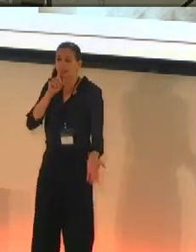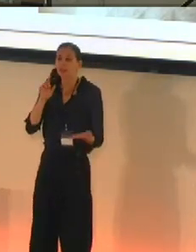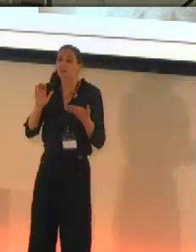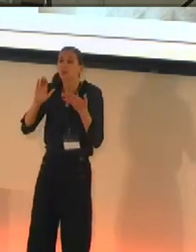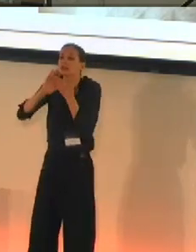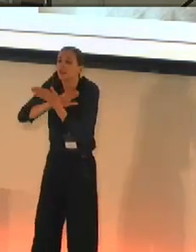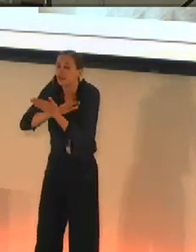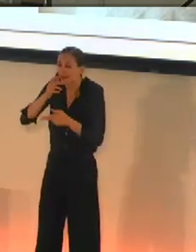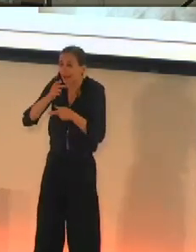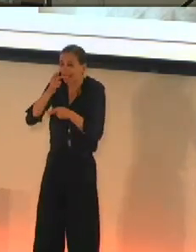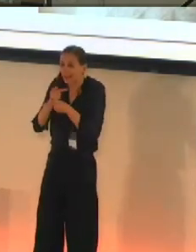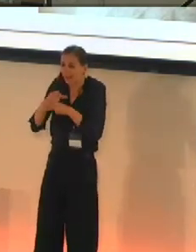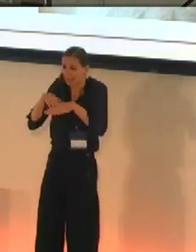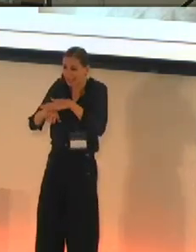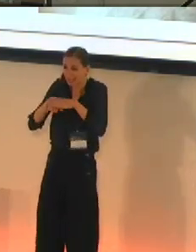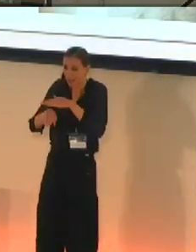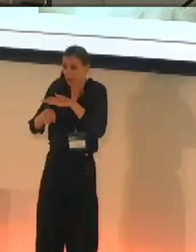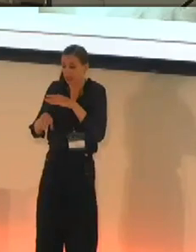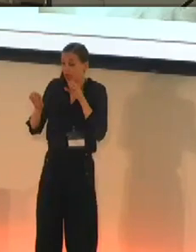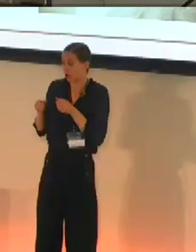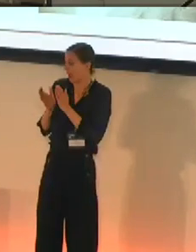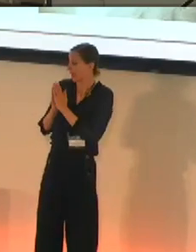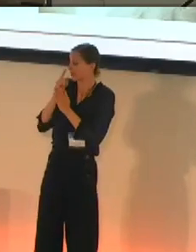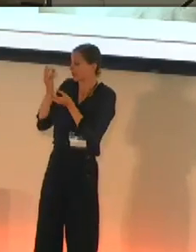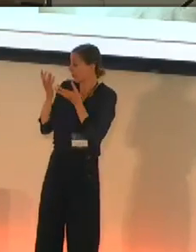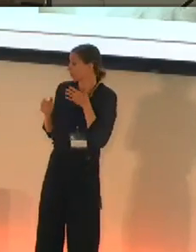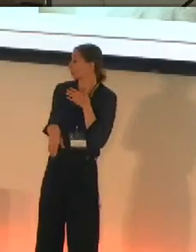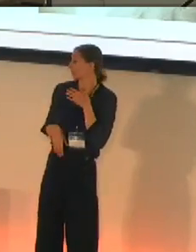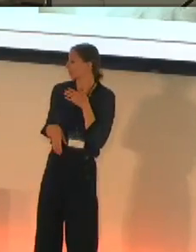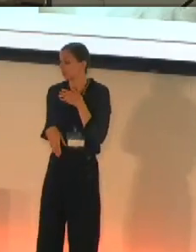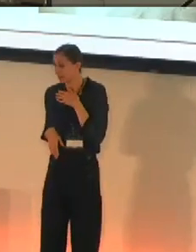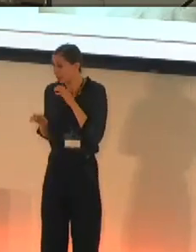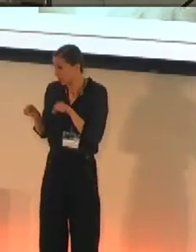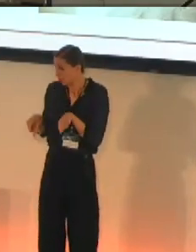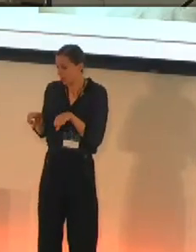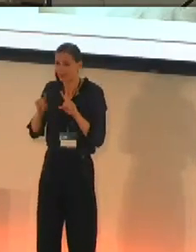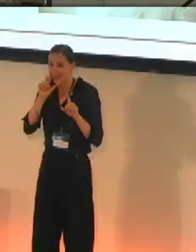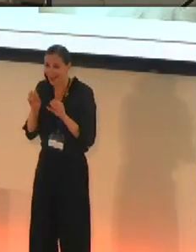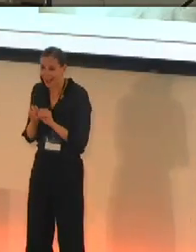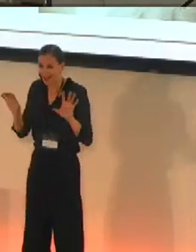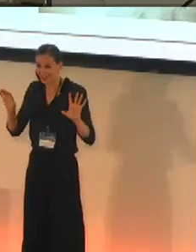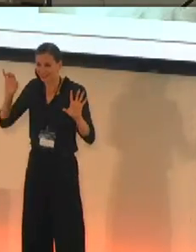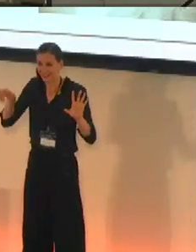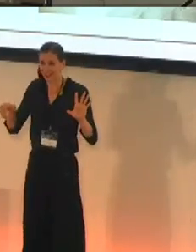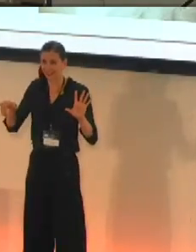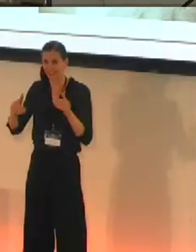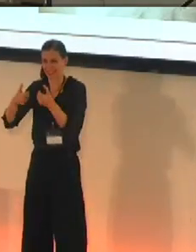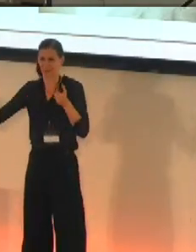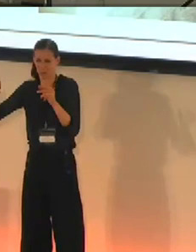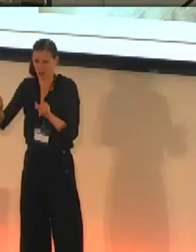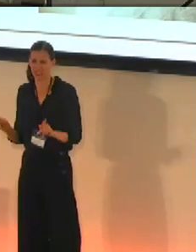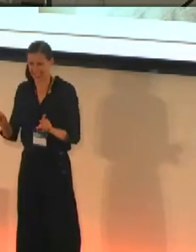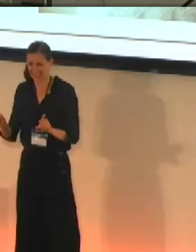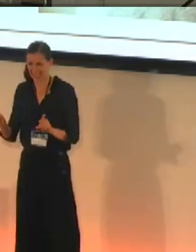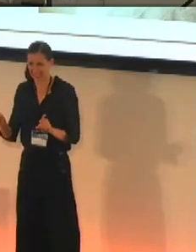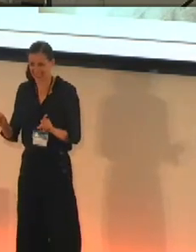have this guide with them, they could ask it for information if they needed to, but it wouldn't really be obvious that it was a separate person with them. It